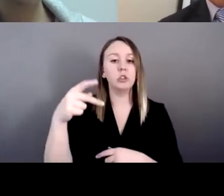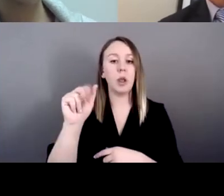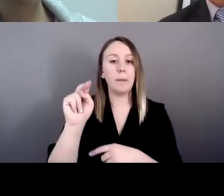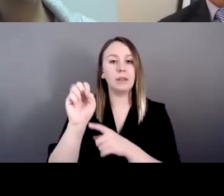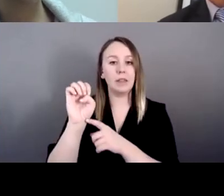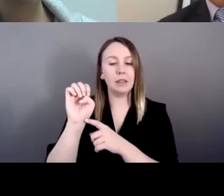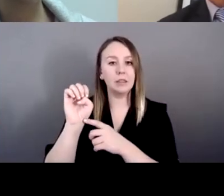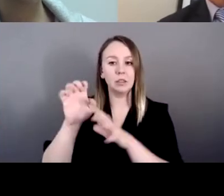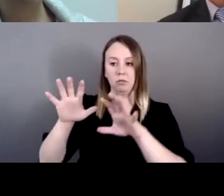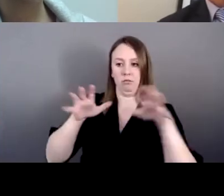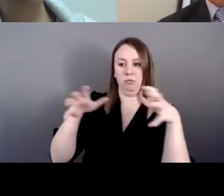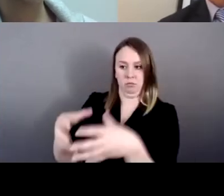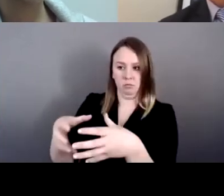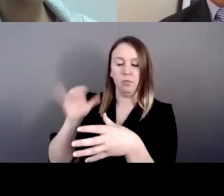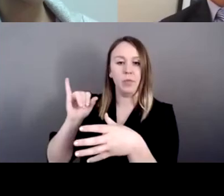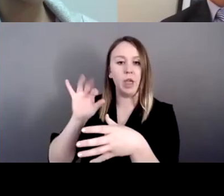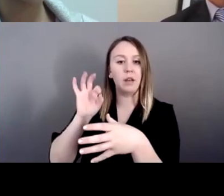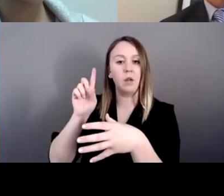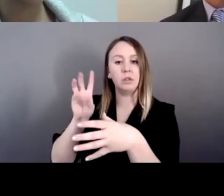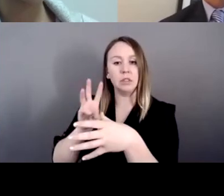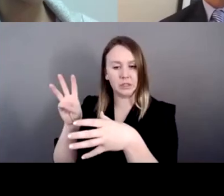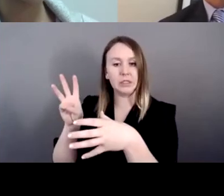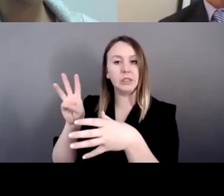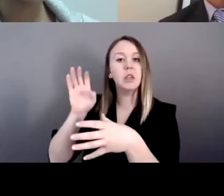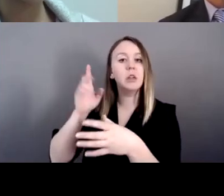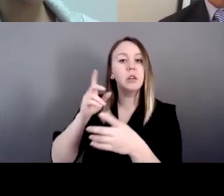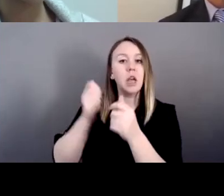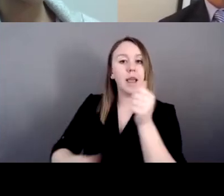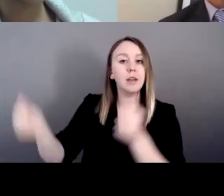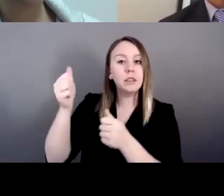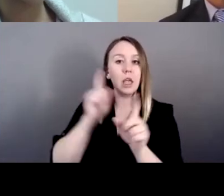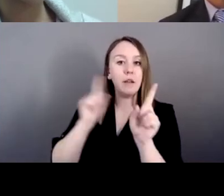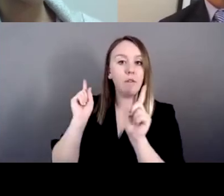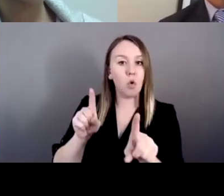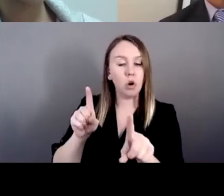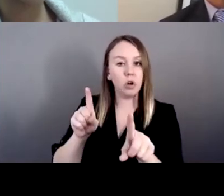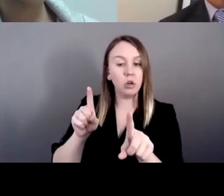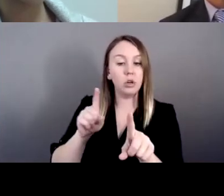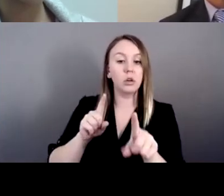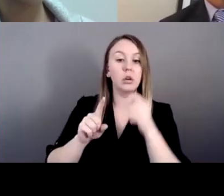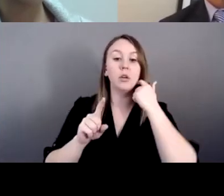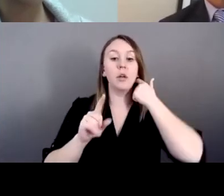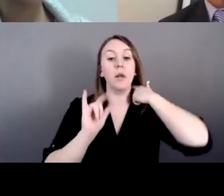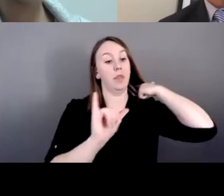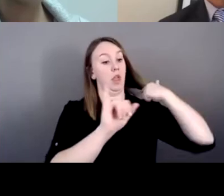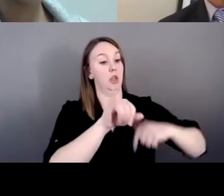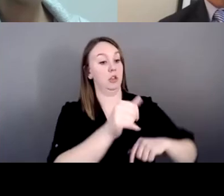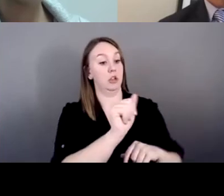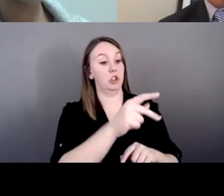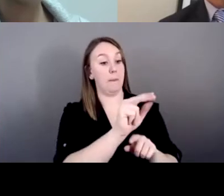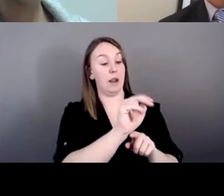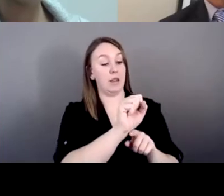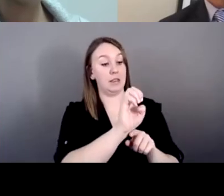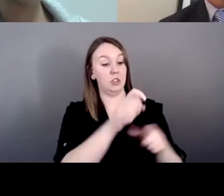9066 executive order that removed Native people from, or it removed Japanese American people to